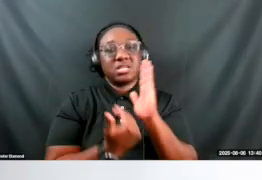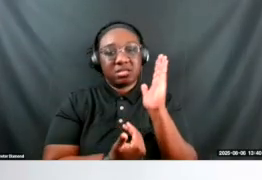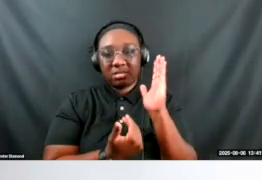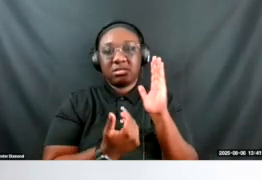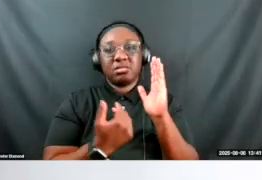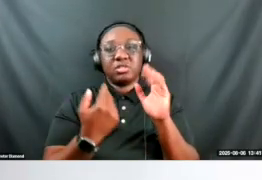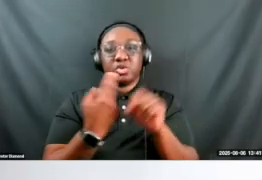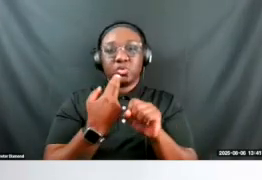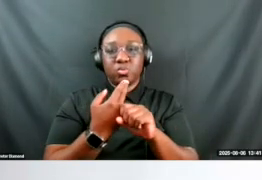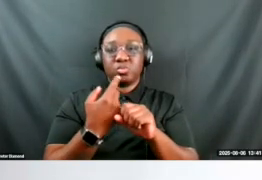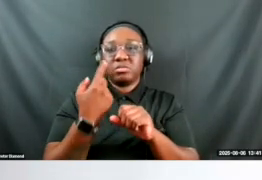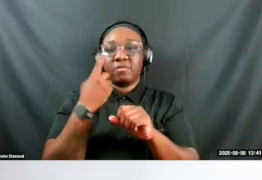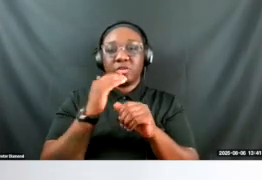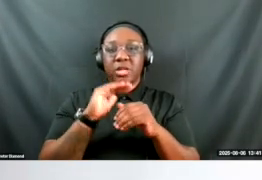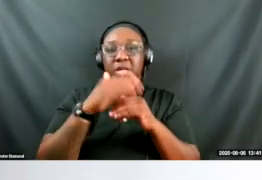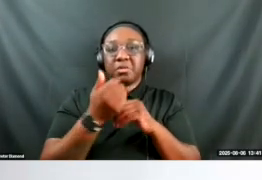direction.